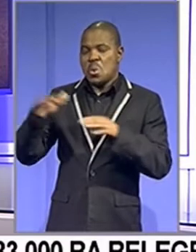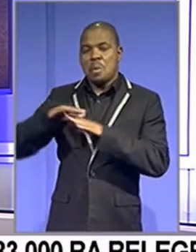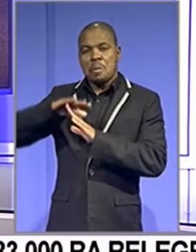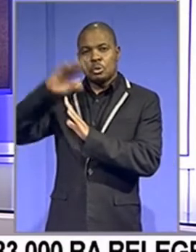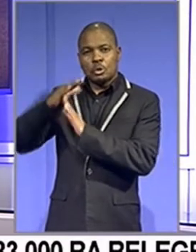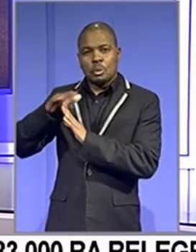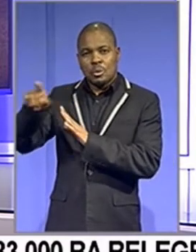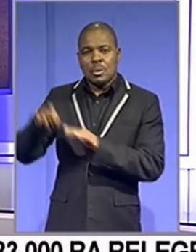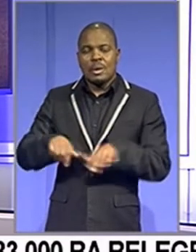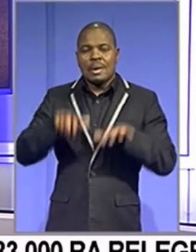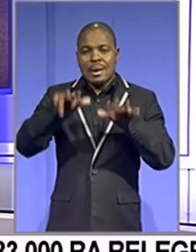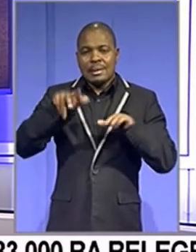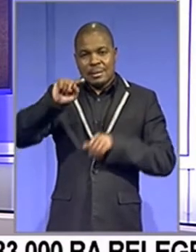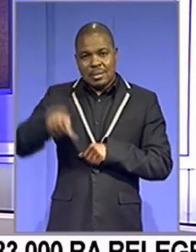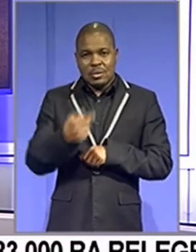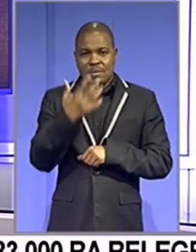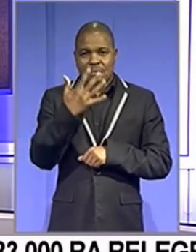ya bana ba